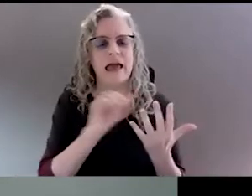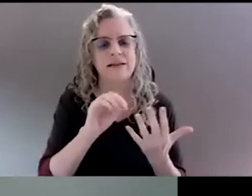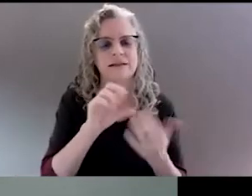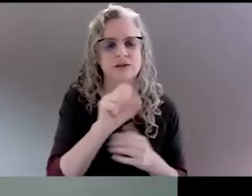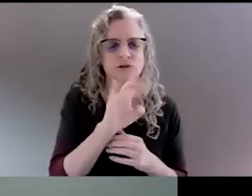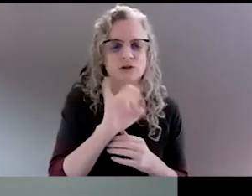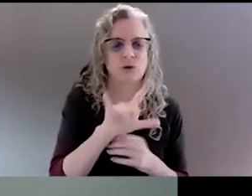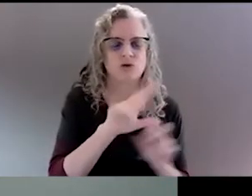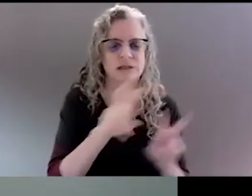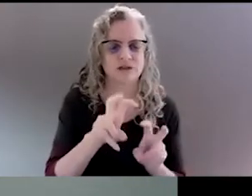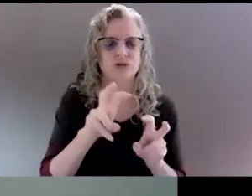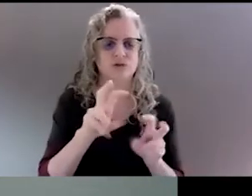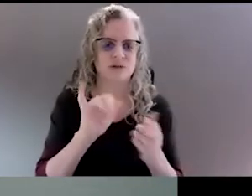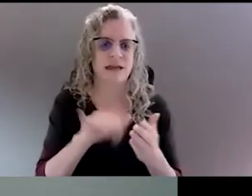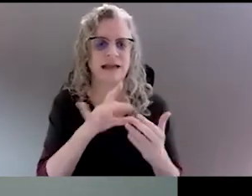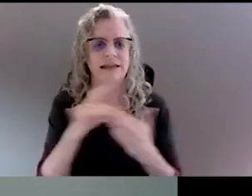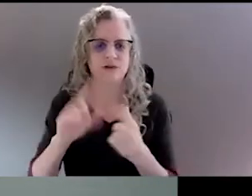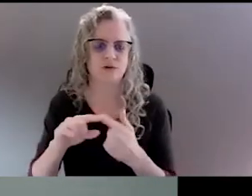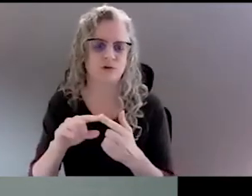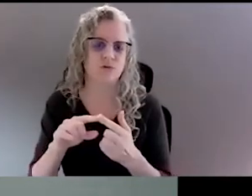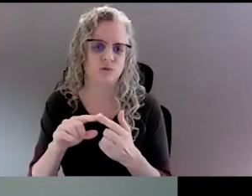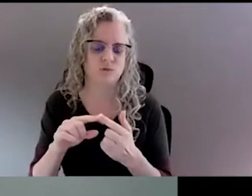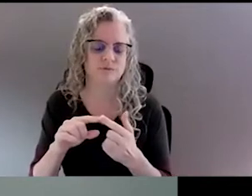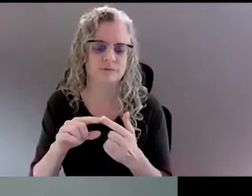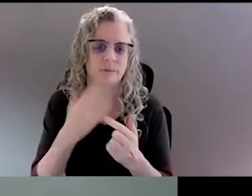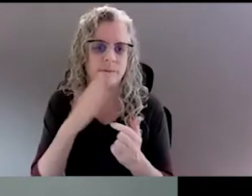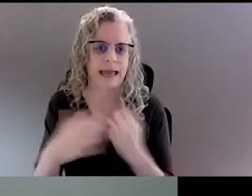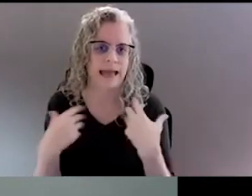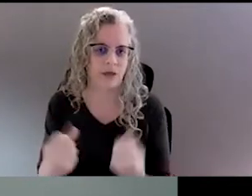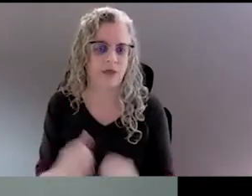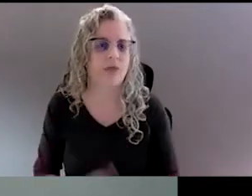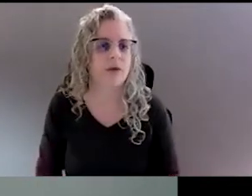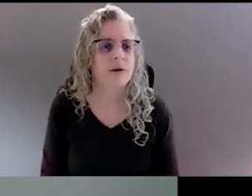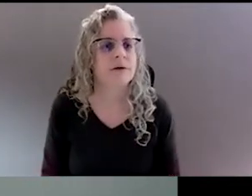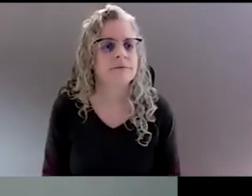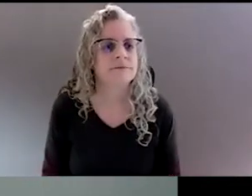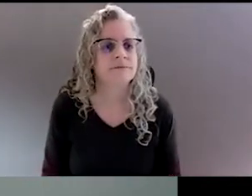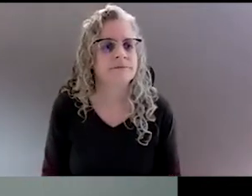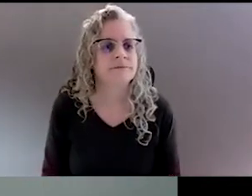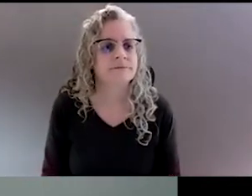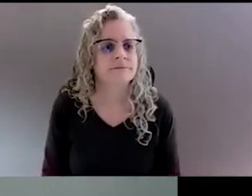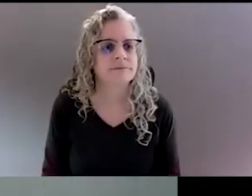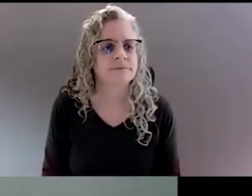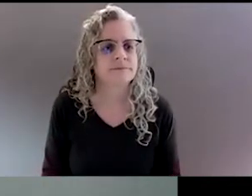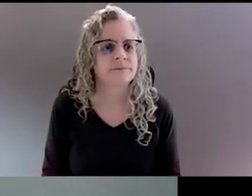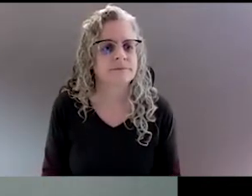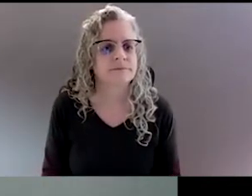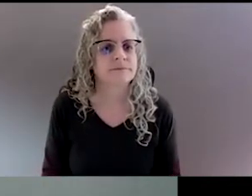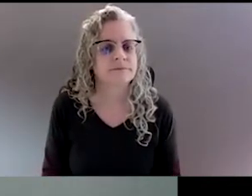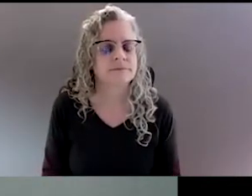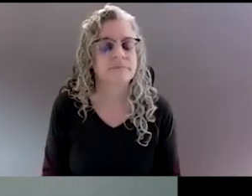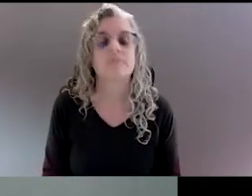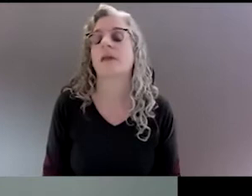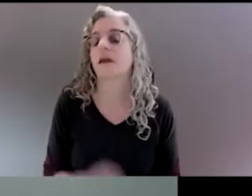then we need to really help families and people with disabilities